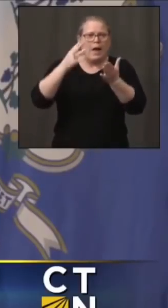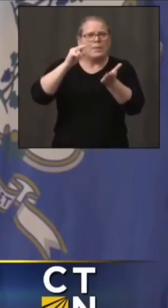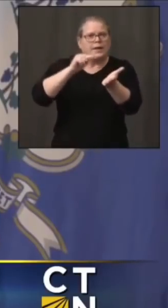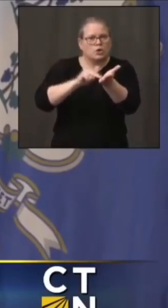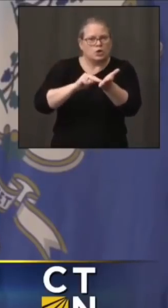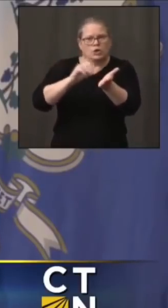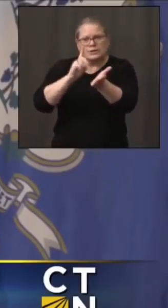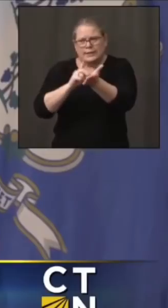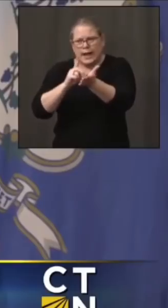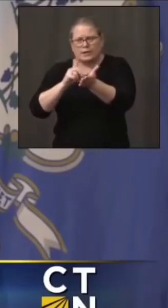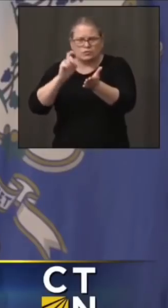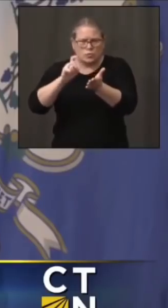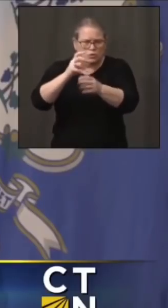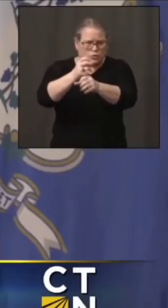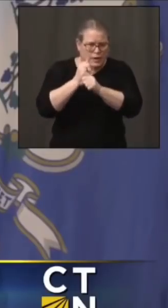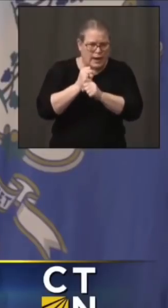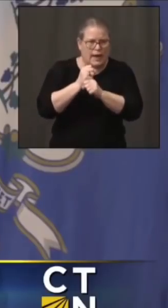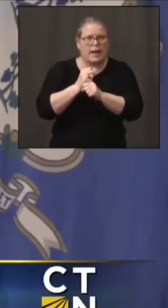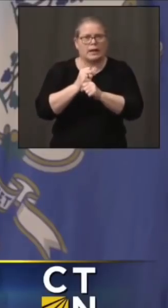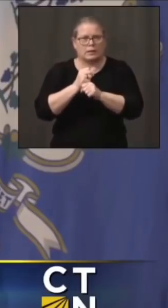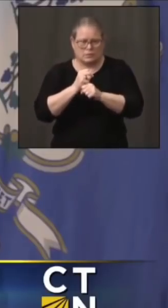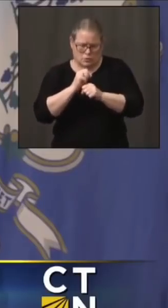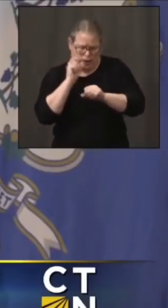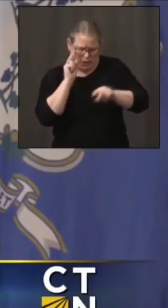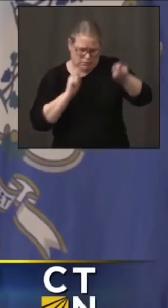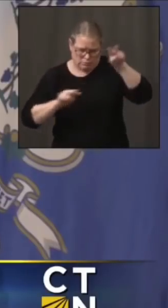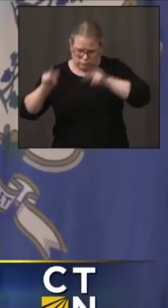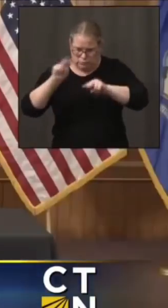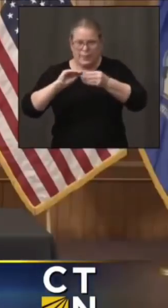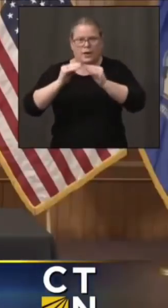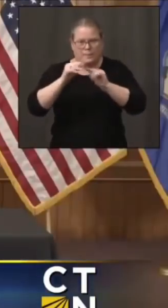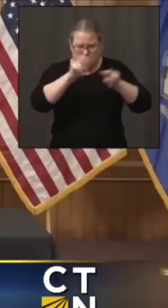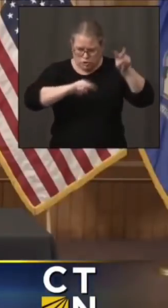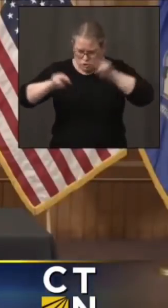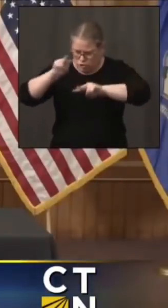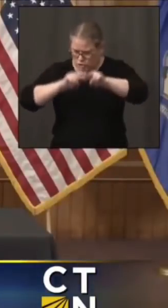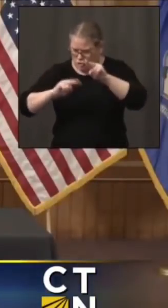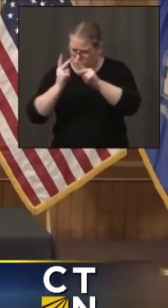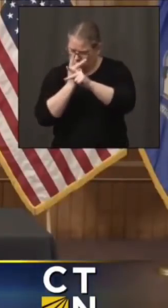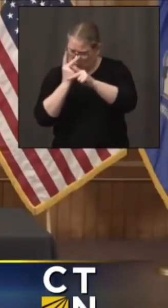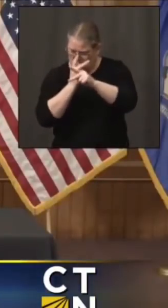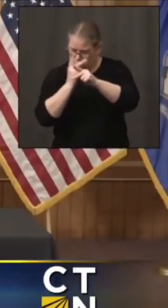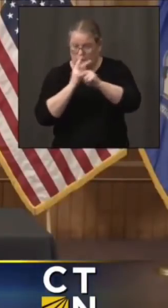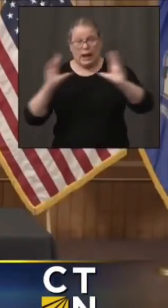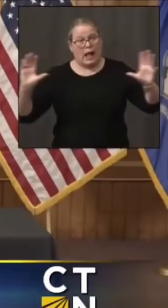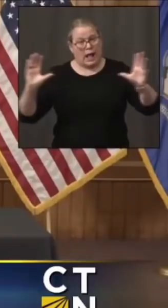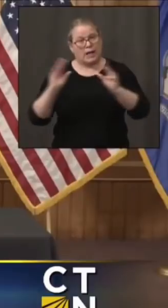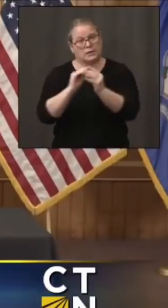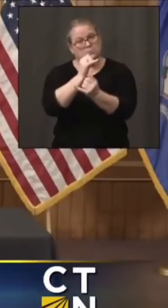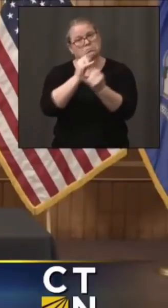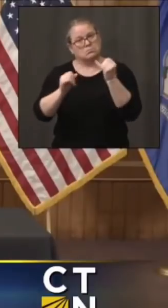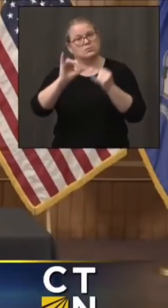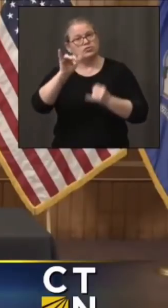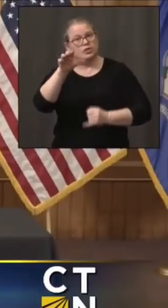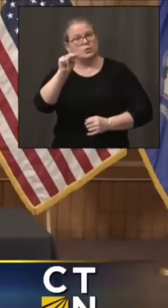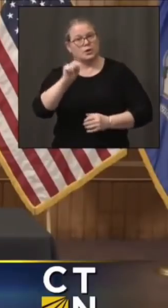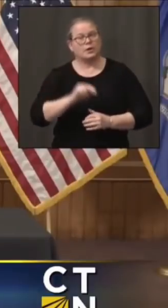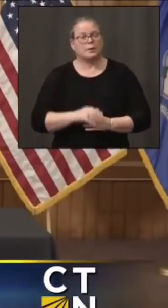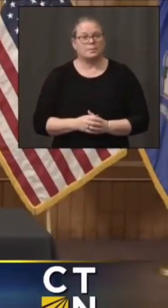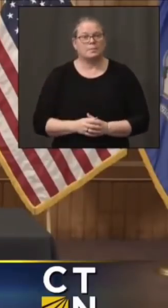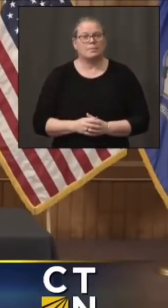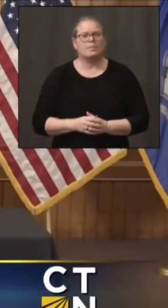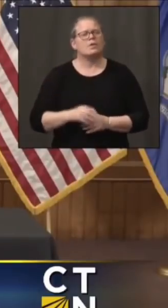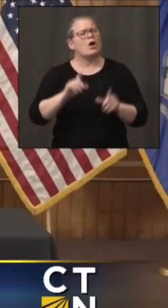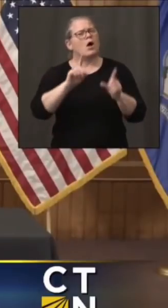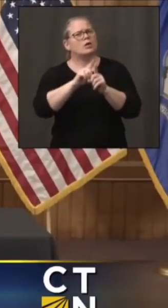the numbers add up for the end of January. Okay. I also wanted to ask about the new strain